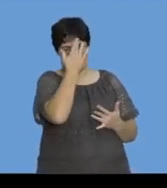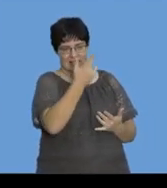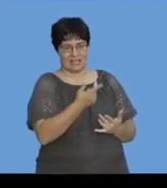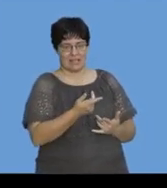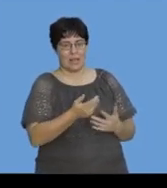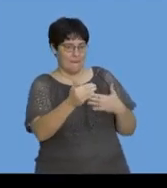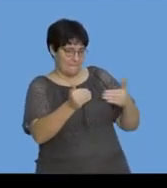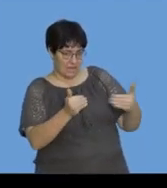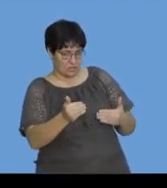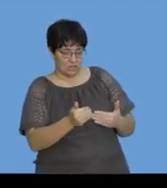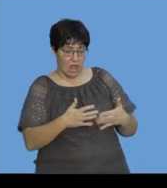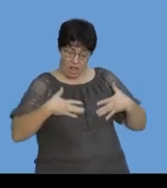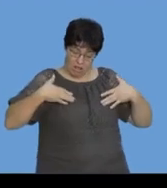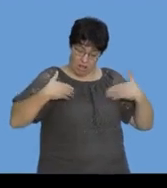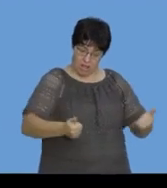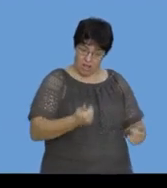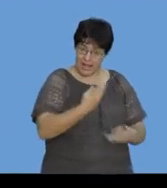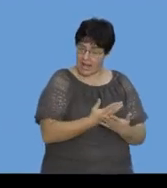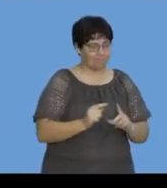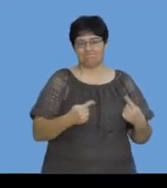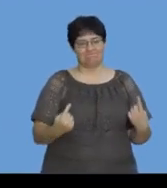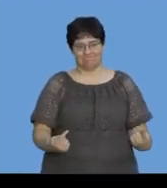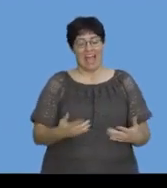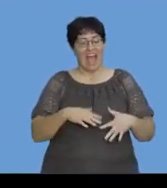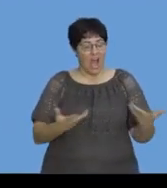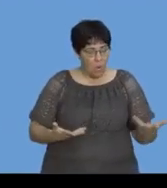of the disease. Right, we can't cure it with